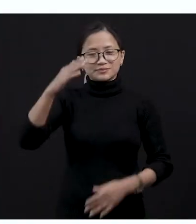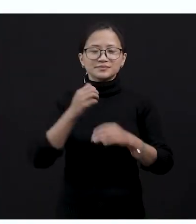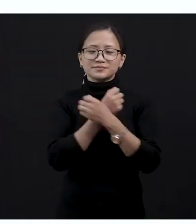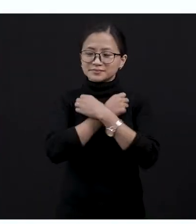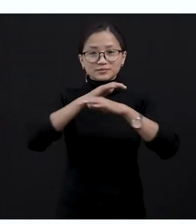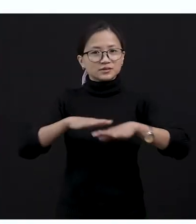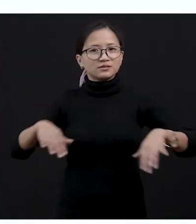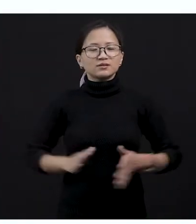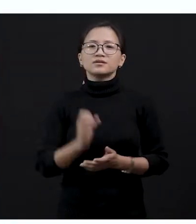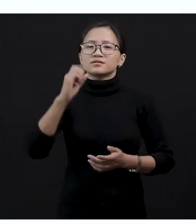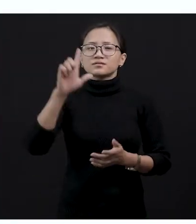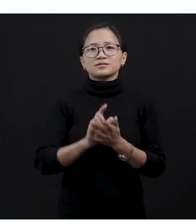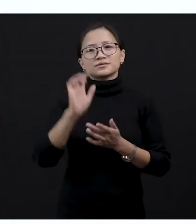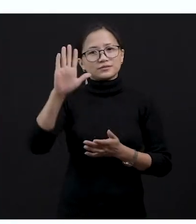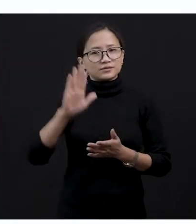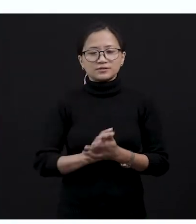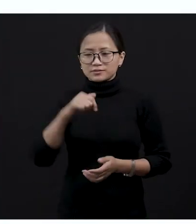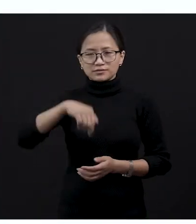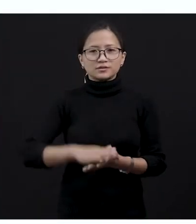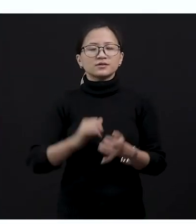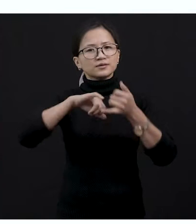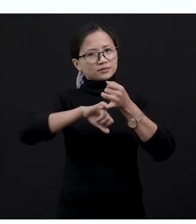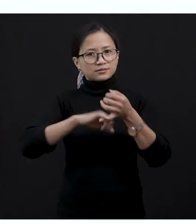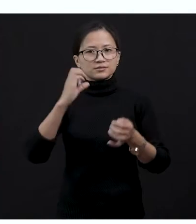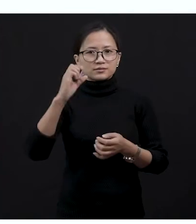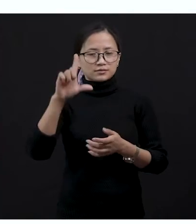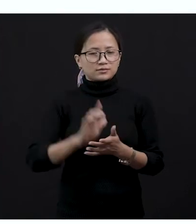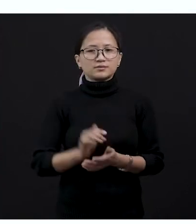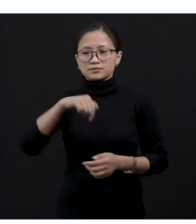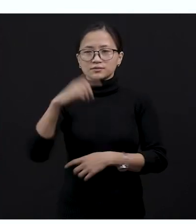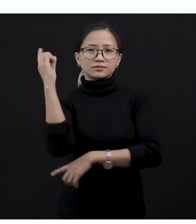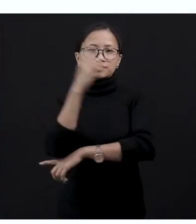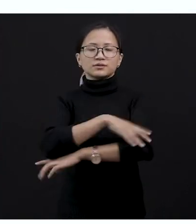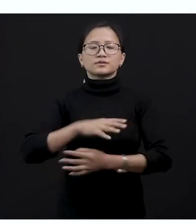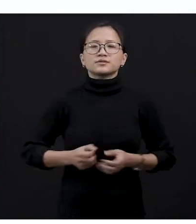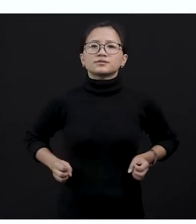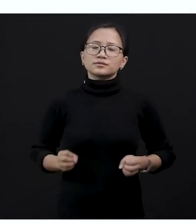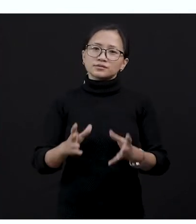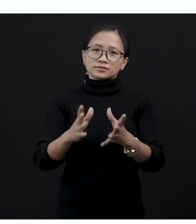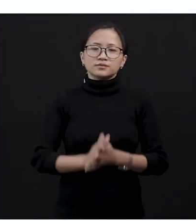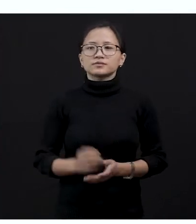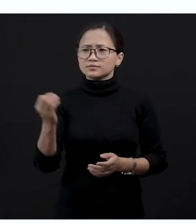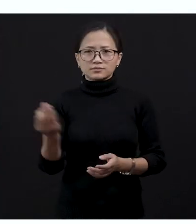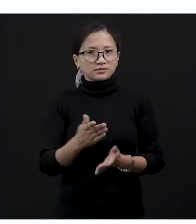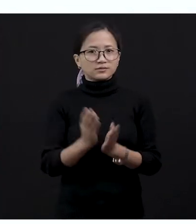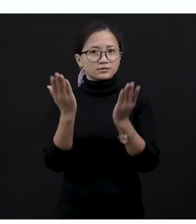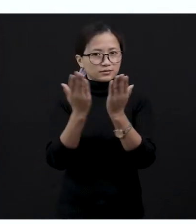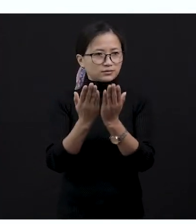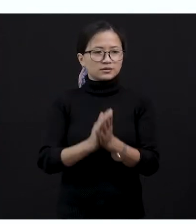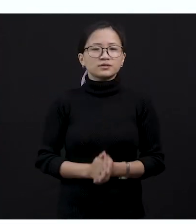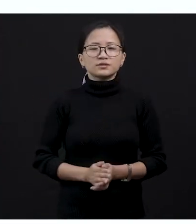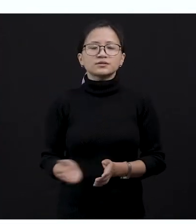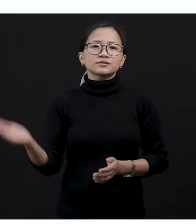Hello dear students of class 5, this is social science and today we are going to begin with a new lesson